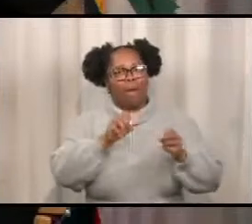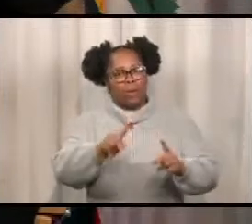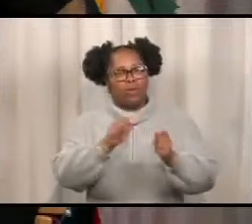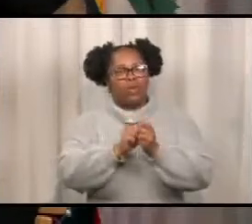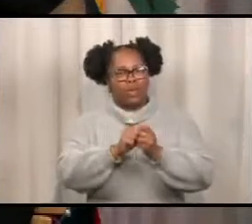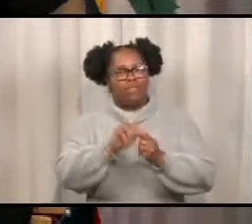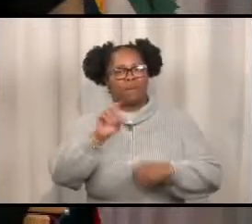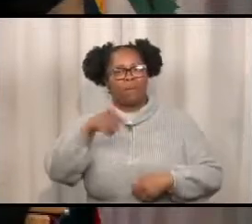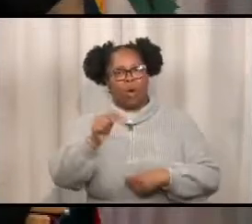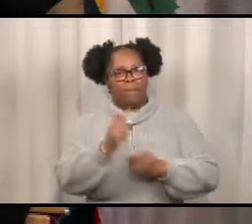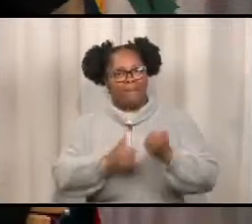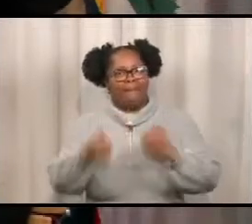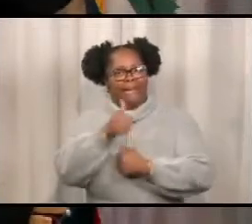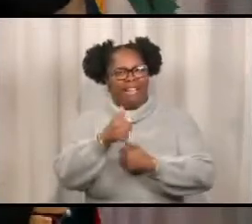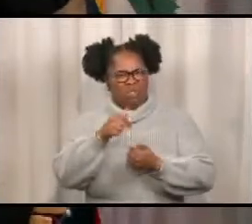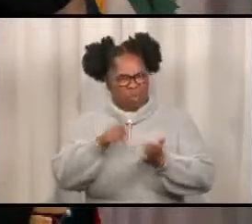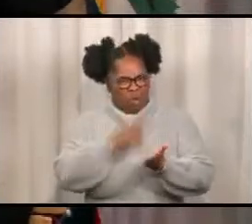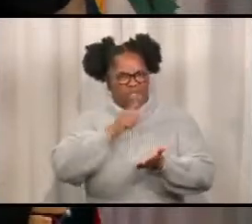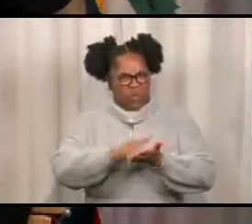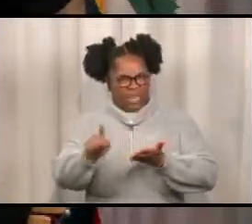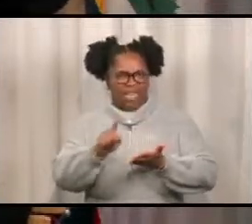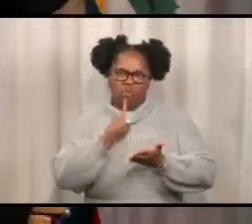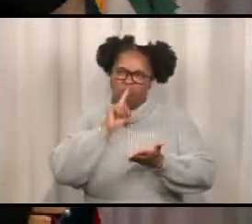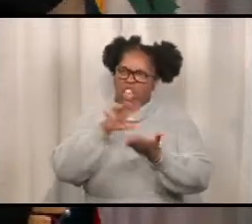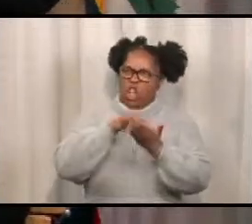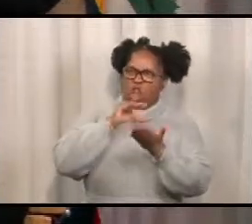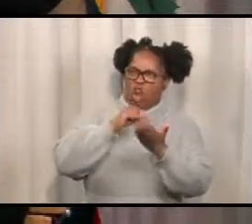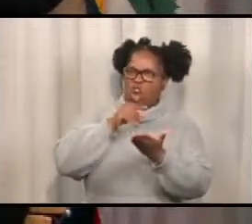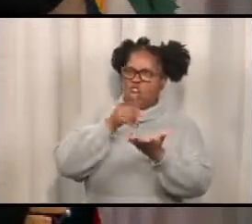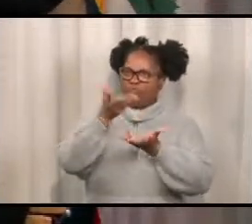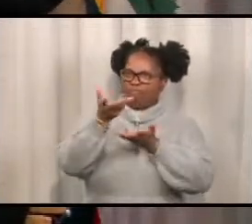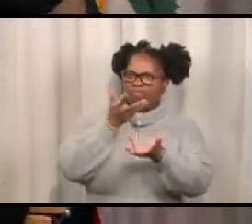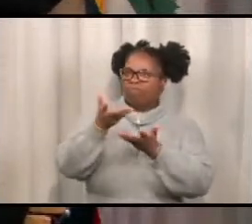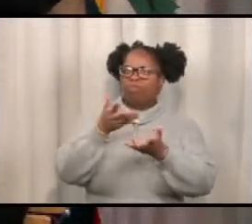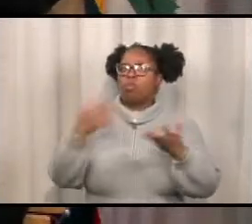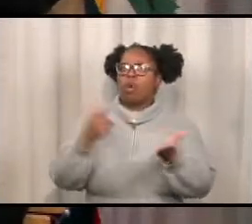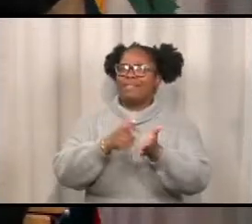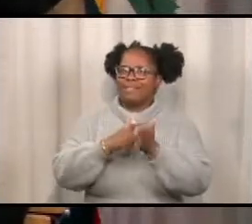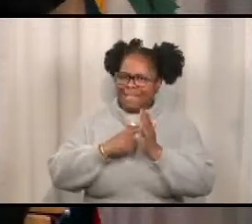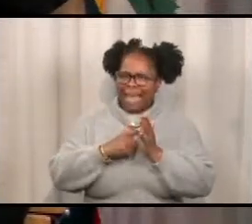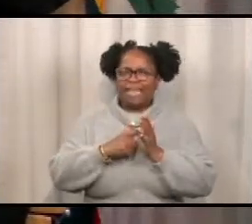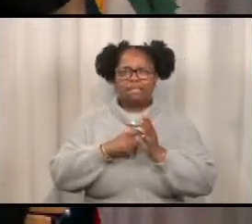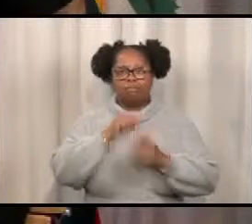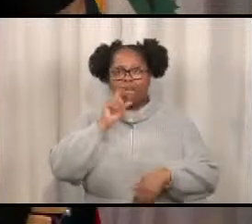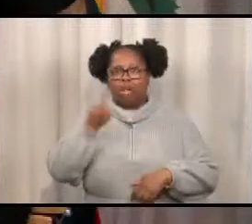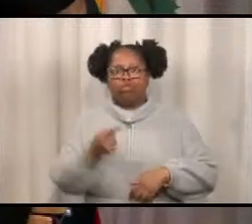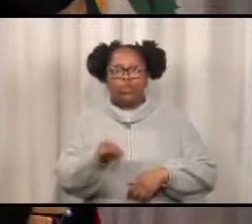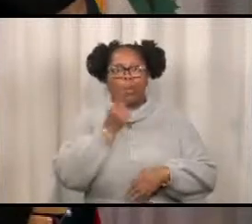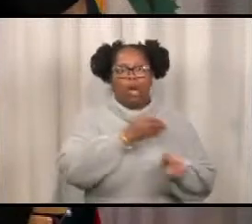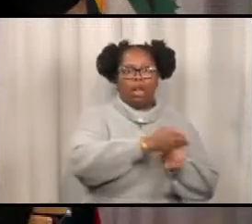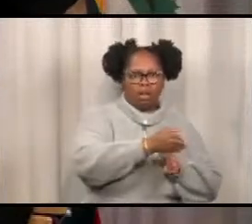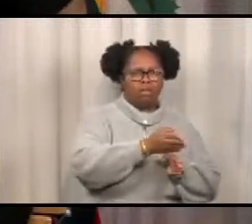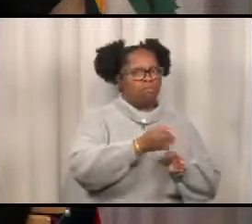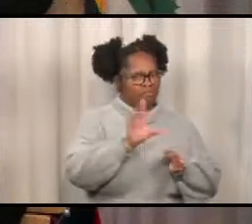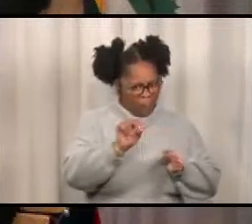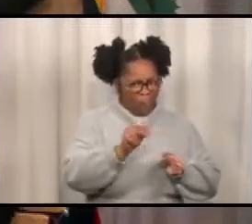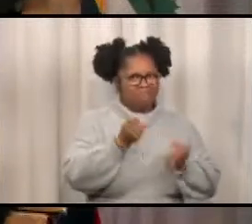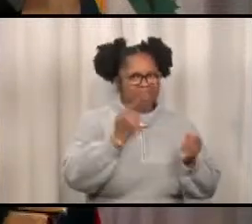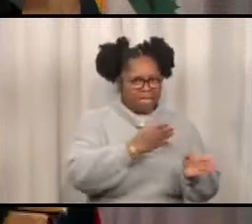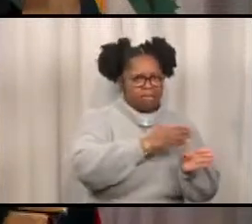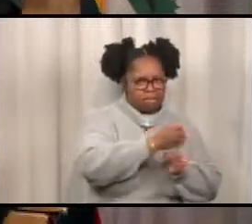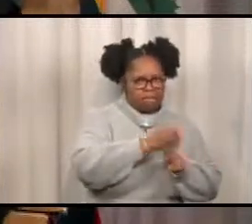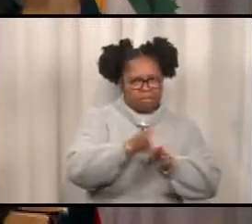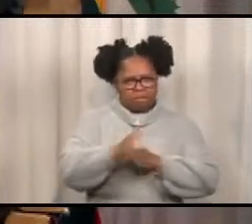week to really learn their stories and what it takes across multiple disciplines in our city, which I think is